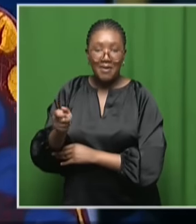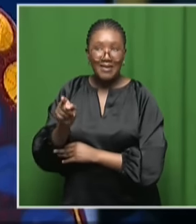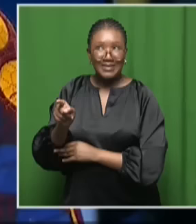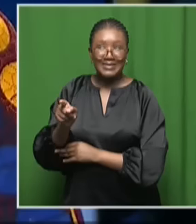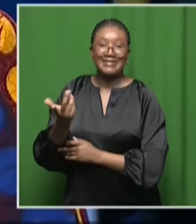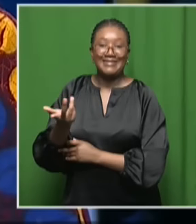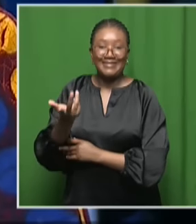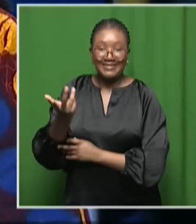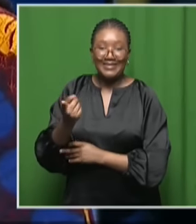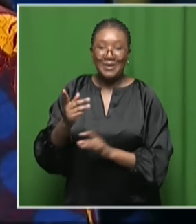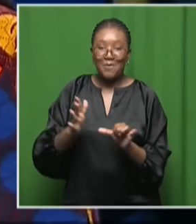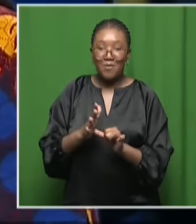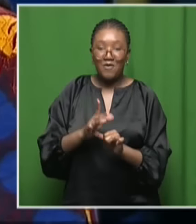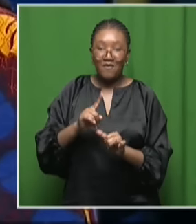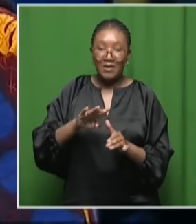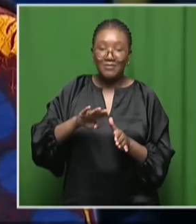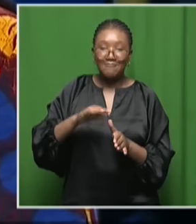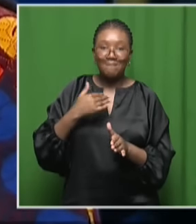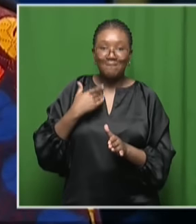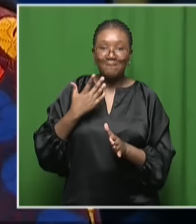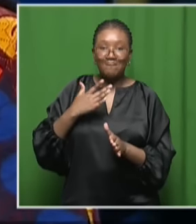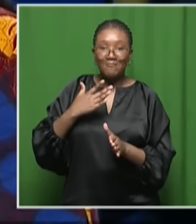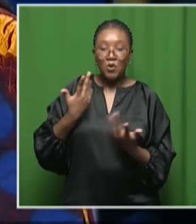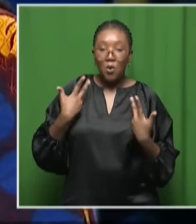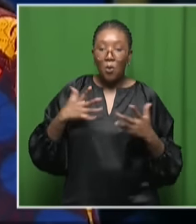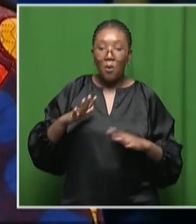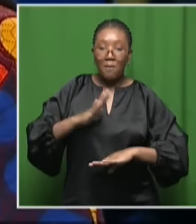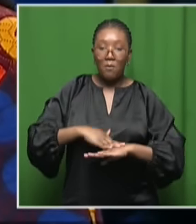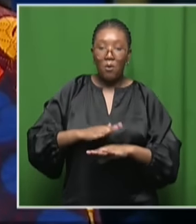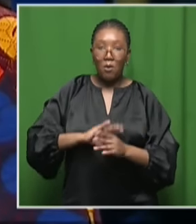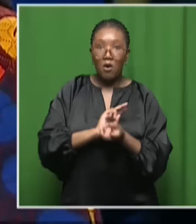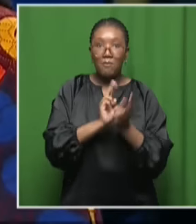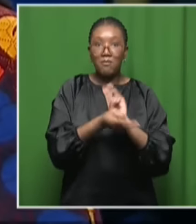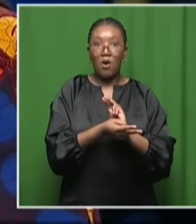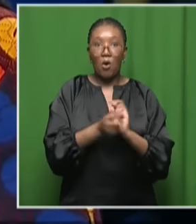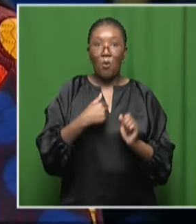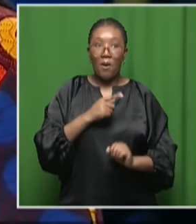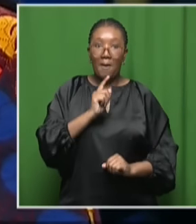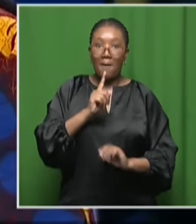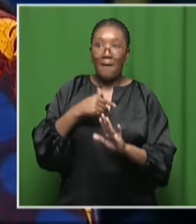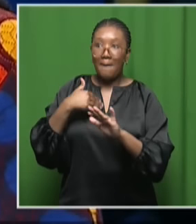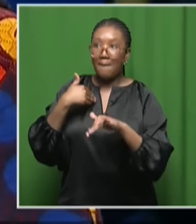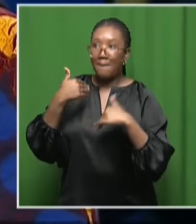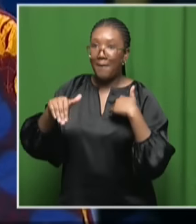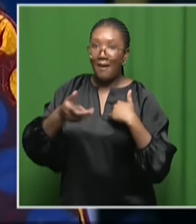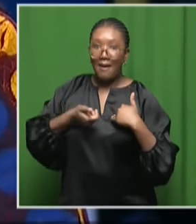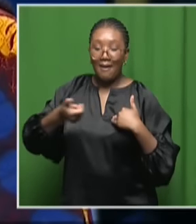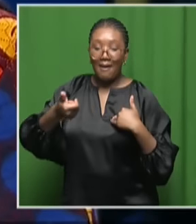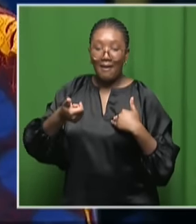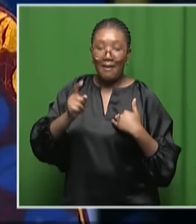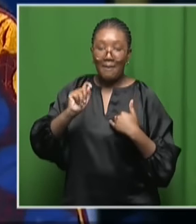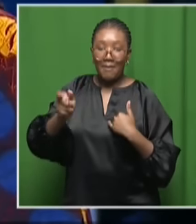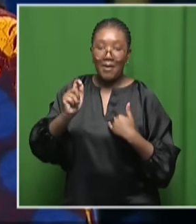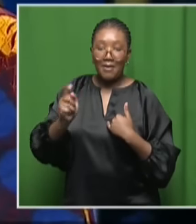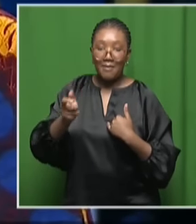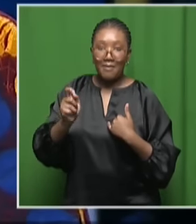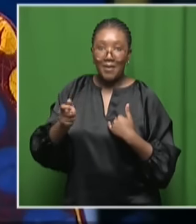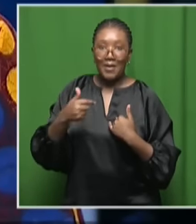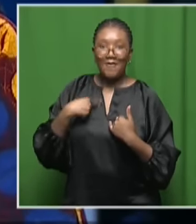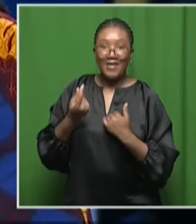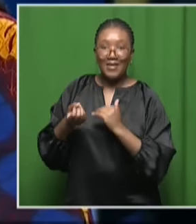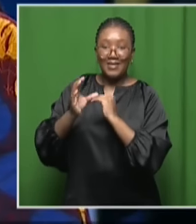we're trying to get away from is a situation where we're spending more money on interest payments every year than we can spend on health